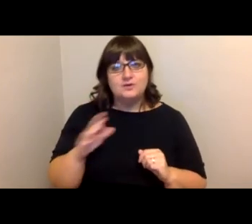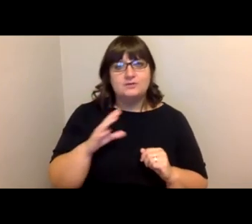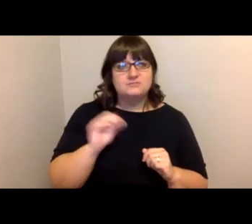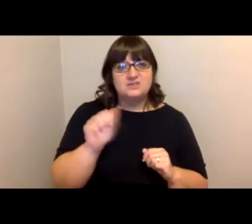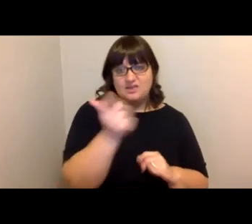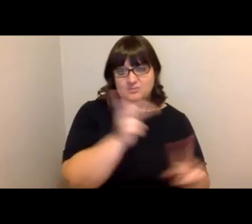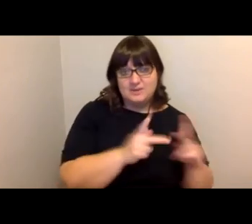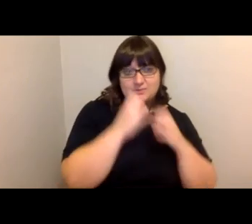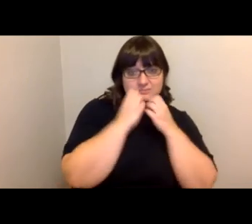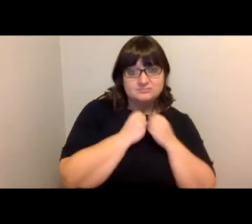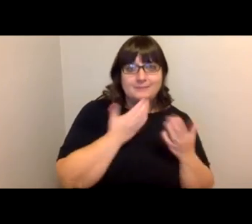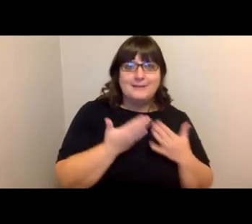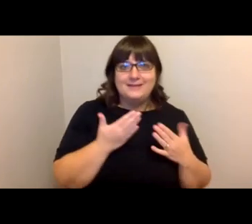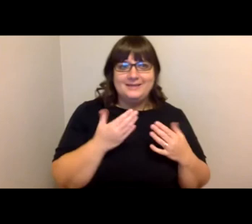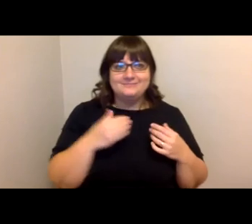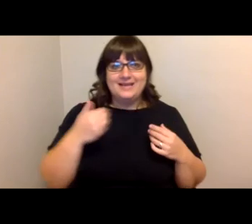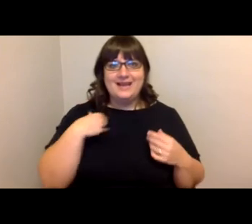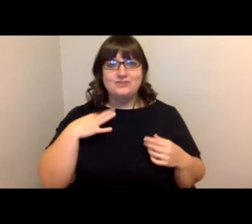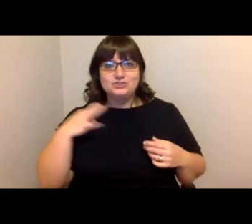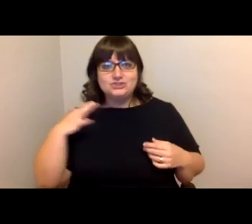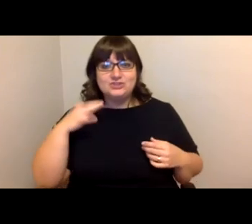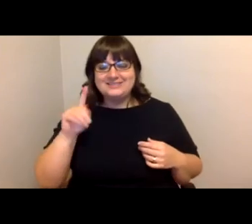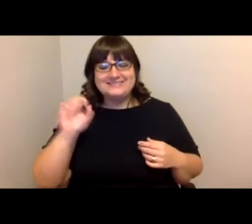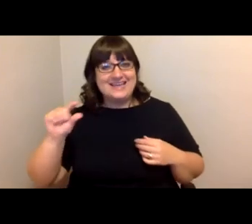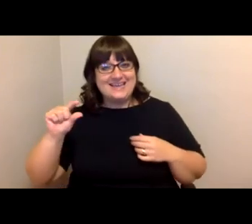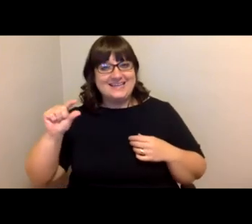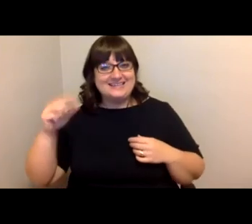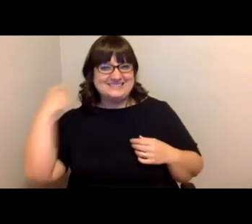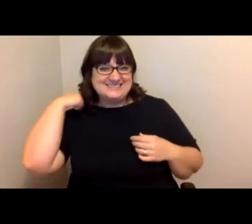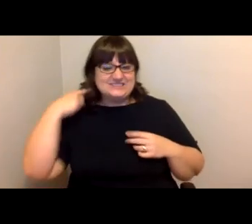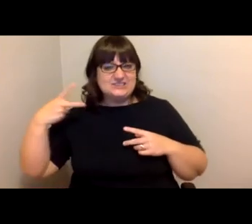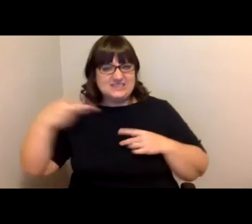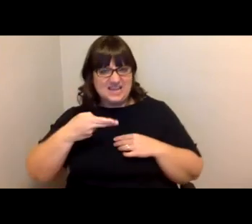the shirts or your underwear or something like that, or if that's always picking up,